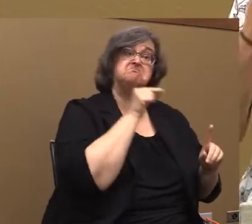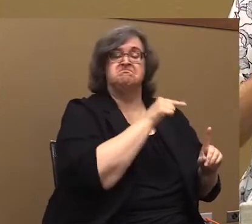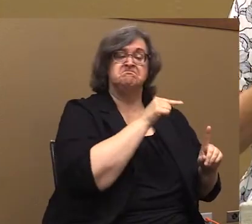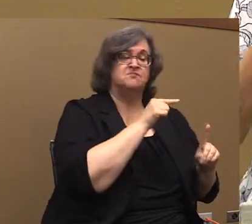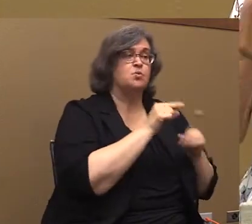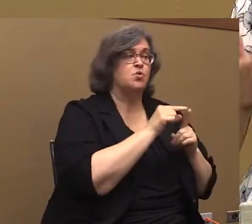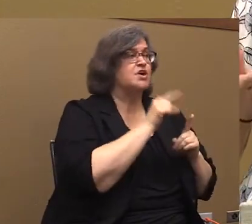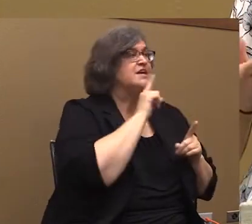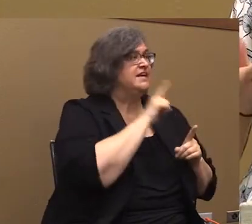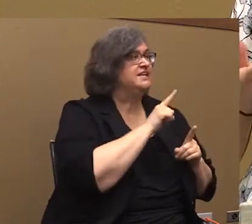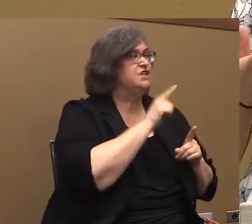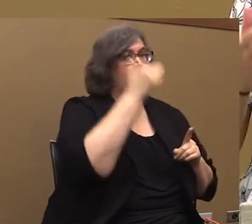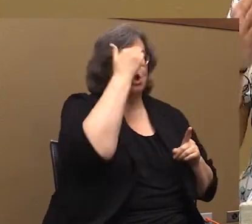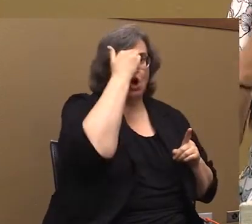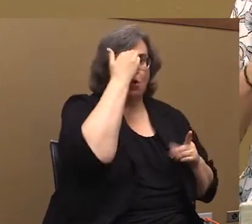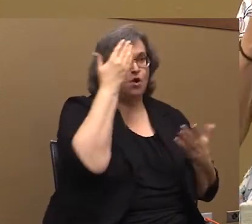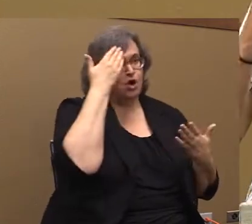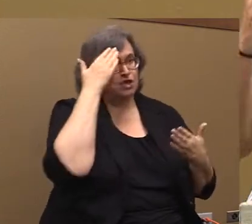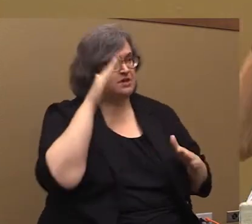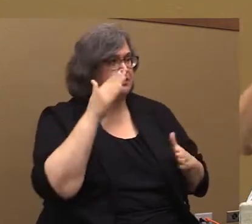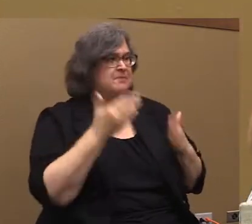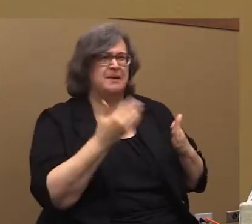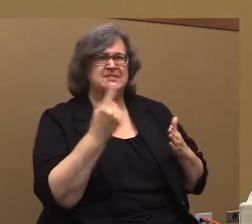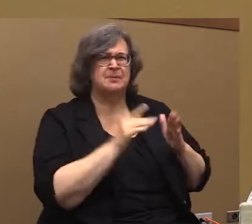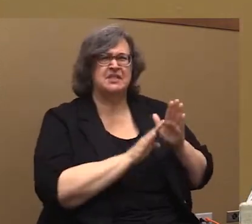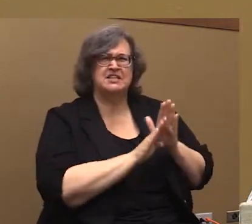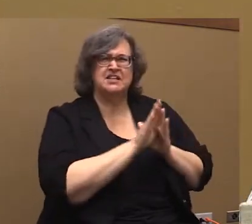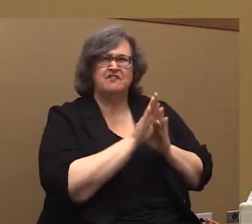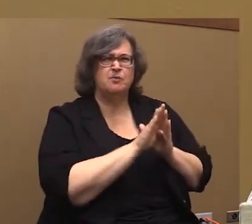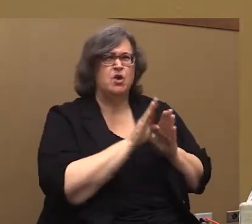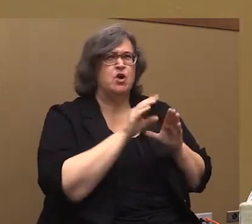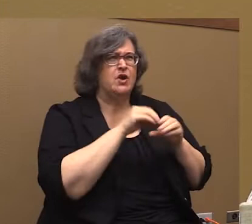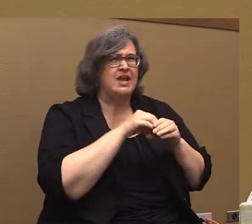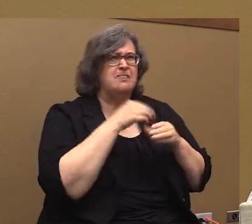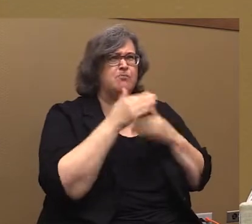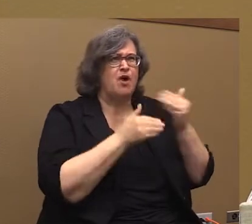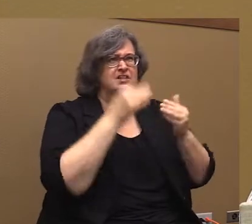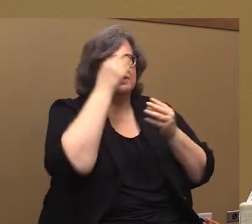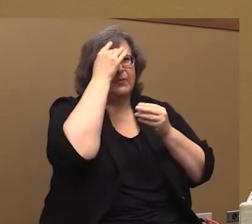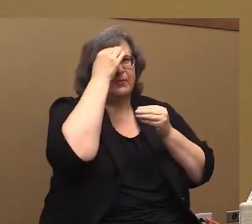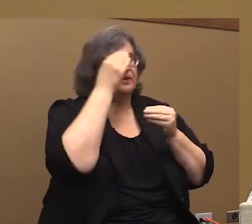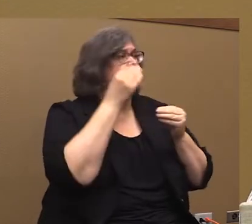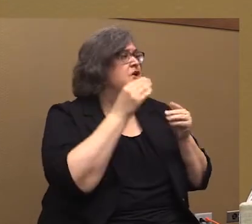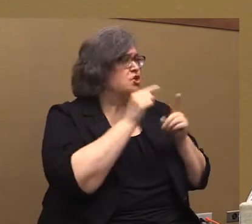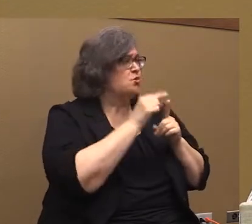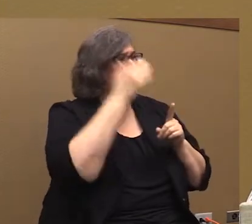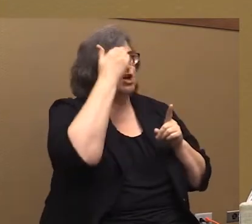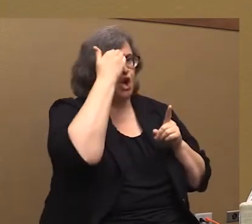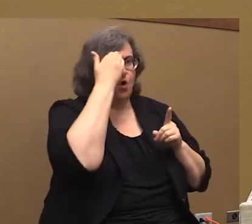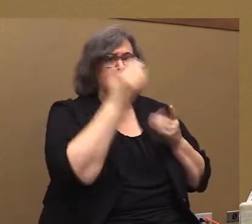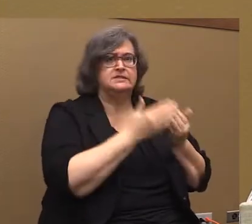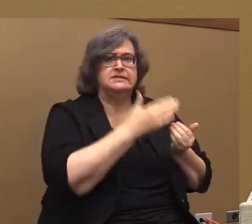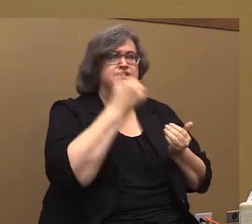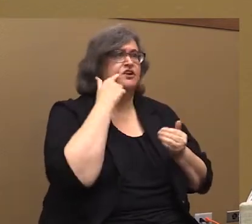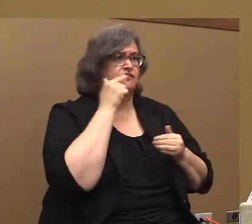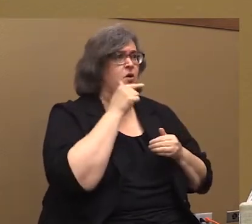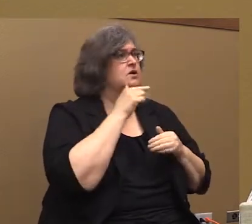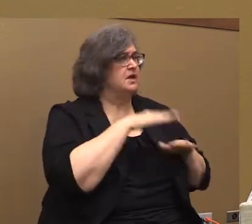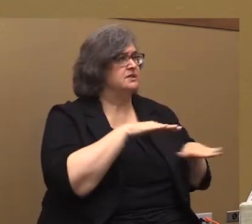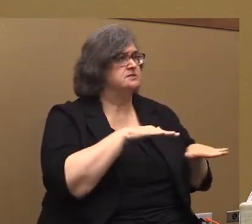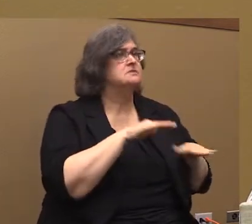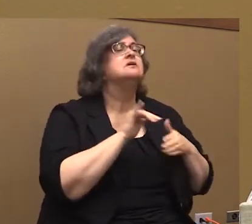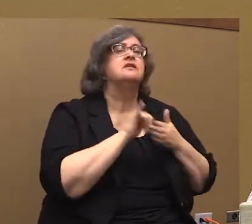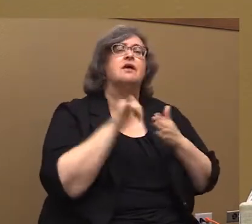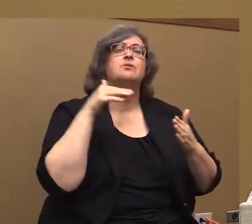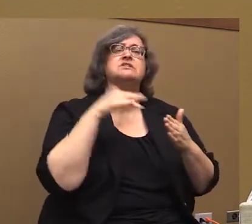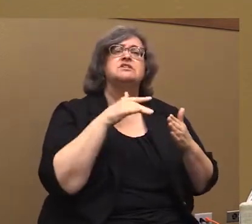going to be no or don't know, and it may be something developmental or in process there.